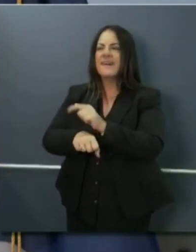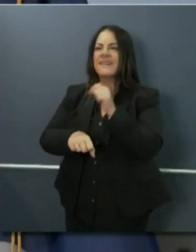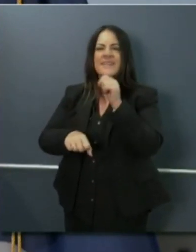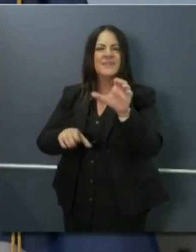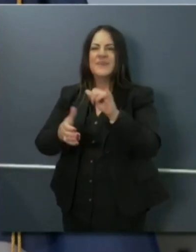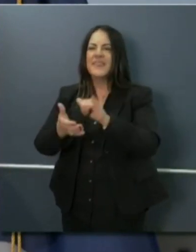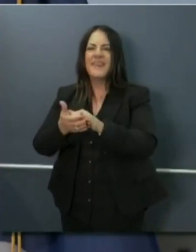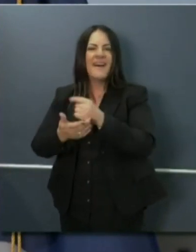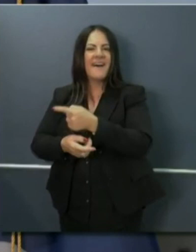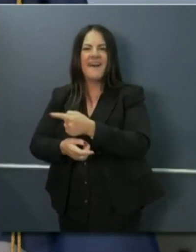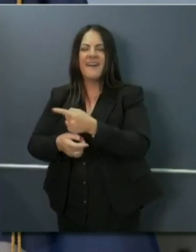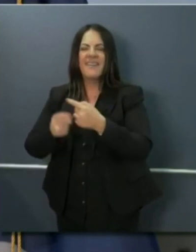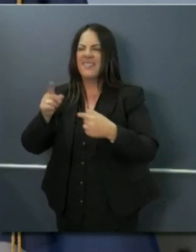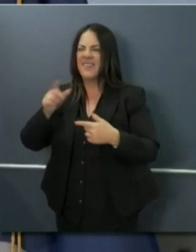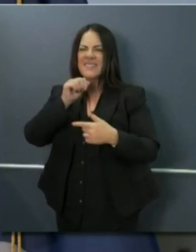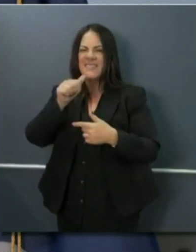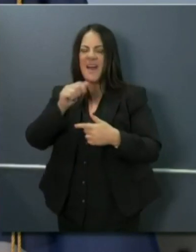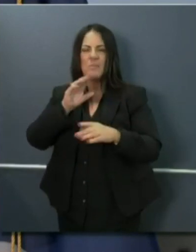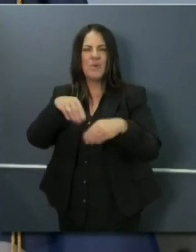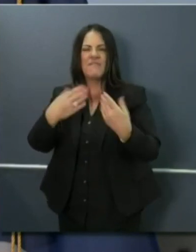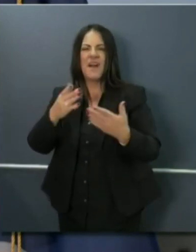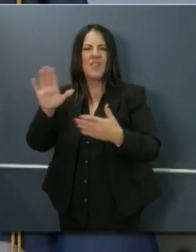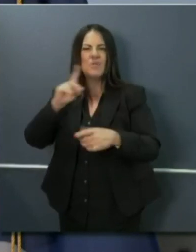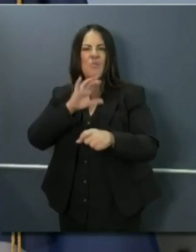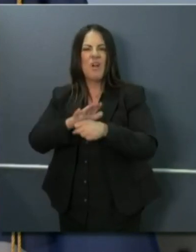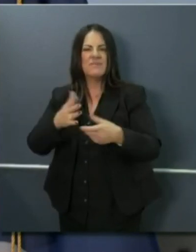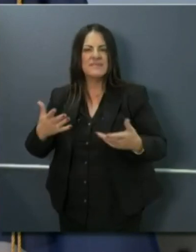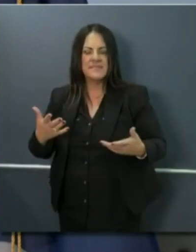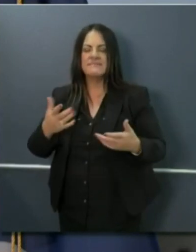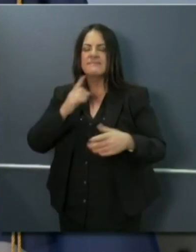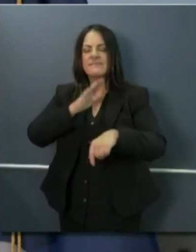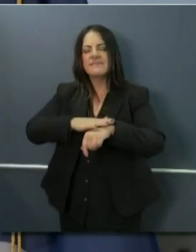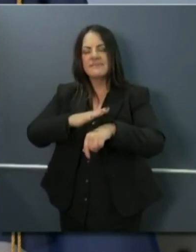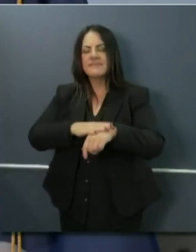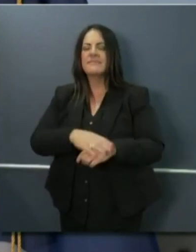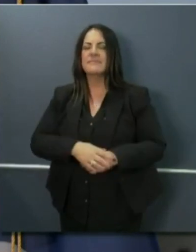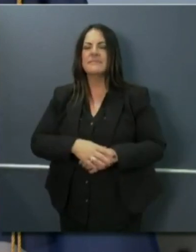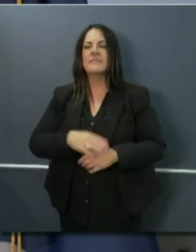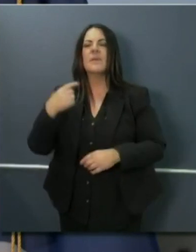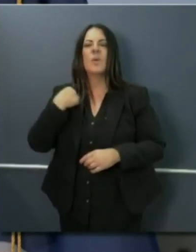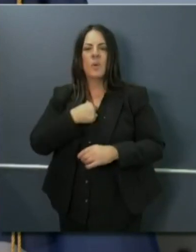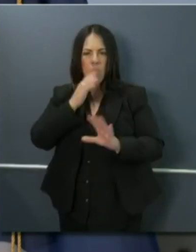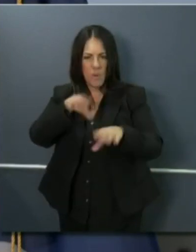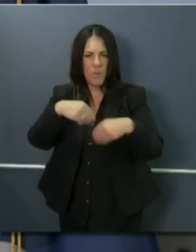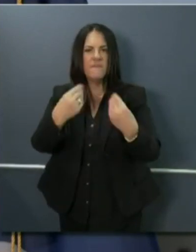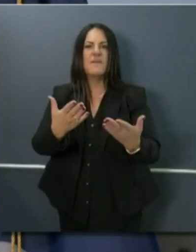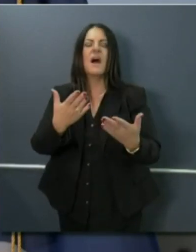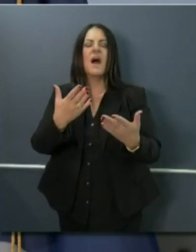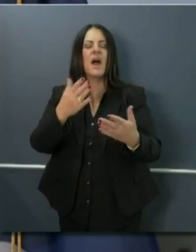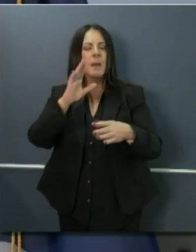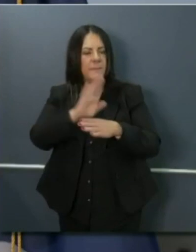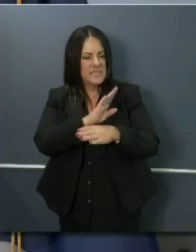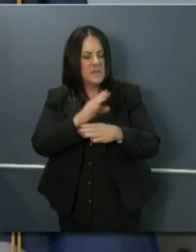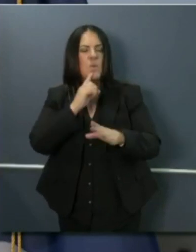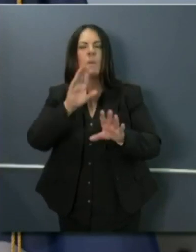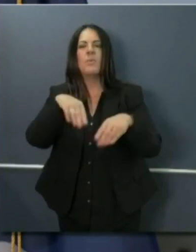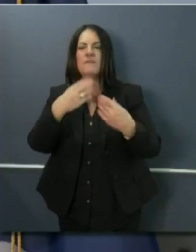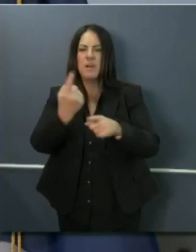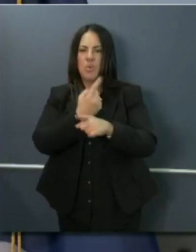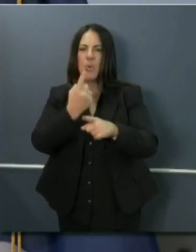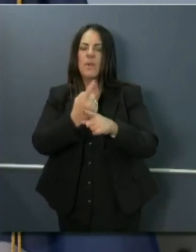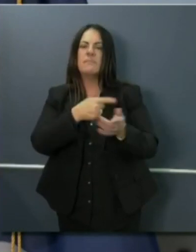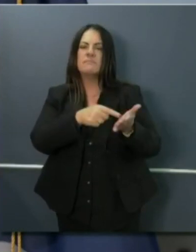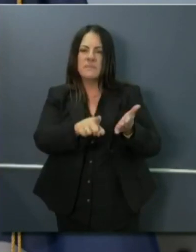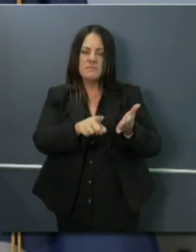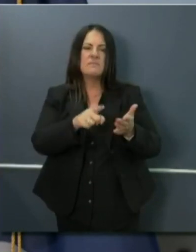But we are not in that business, and we will provide appropriate compensation for individuals,